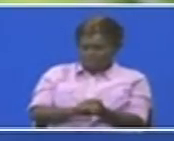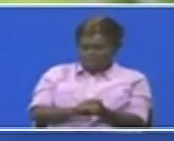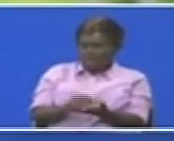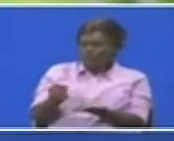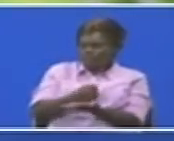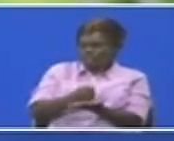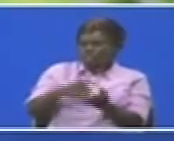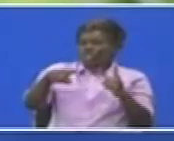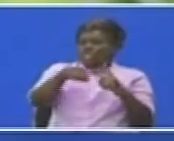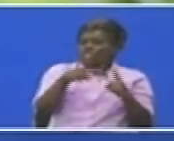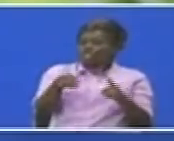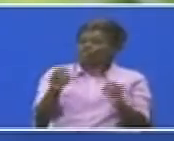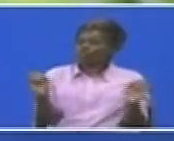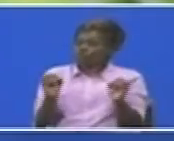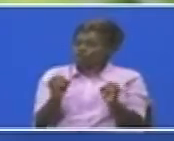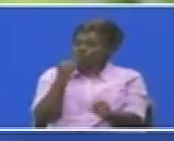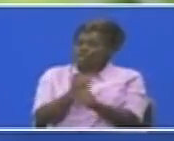doesn't kill you will always leave you stronger.